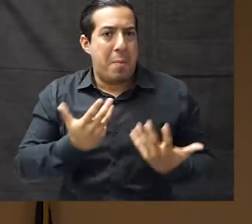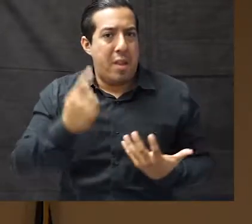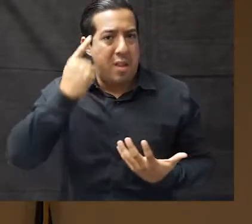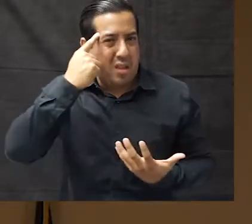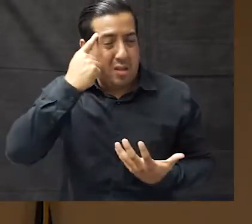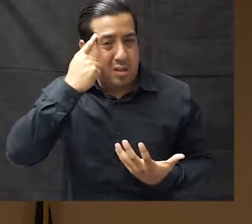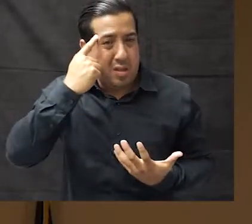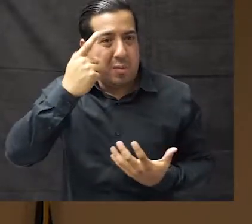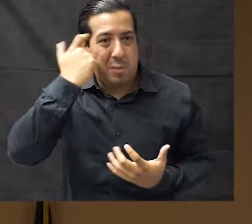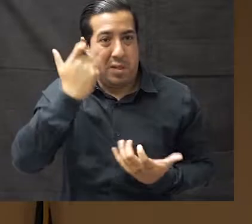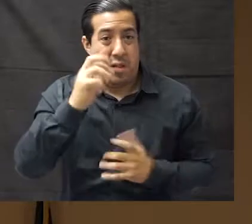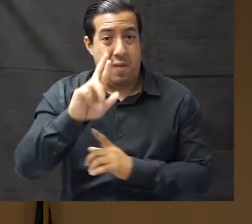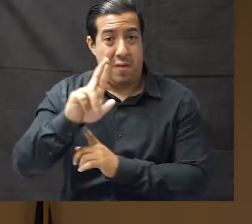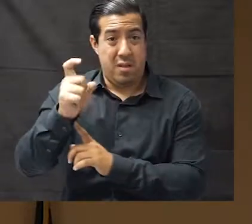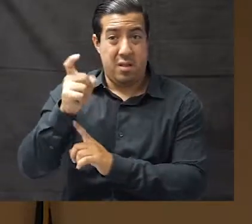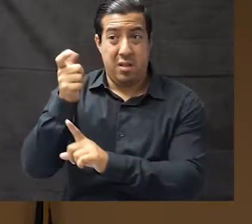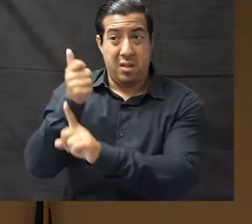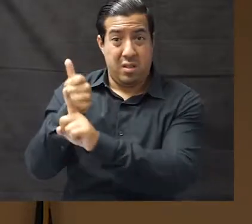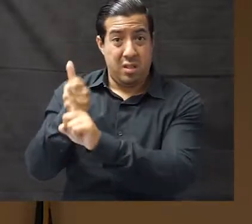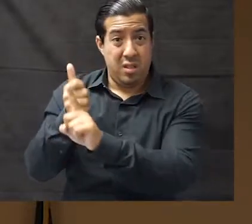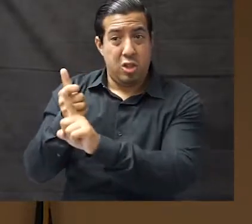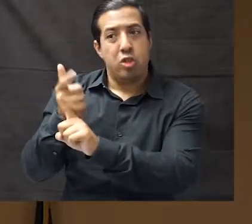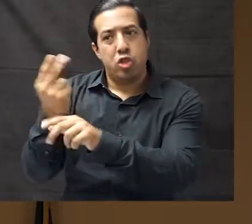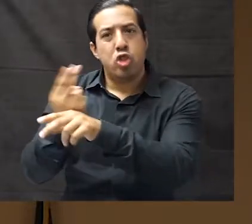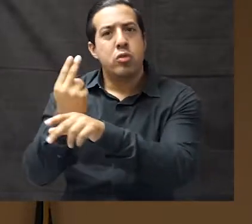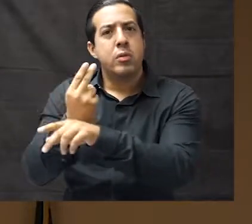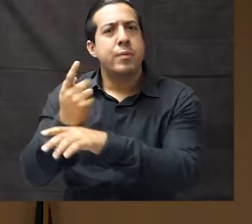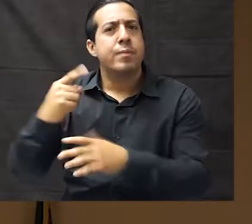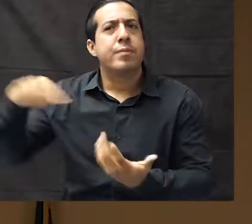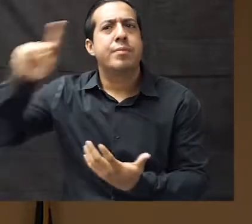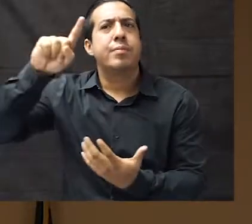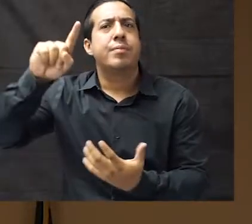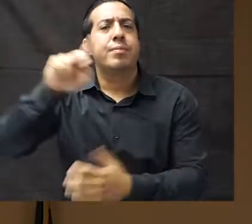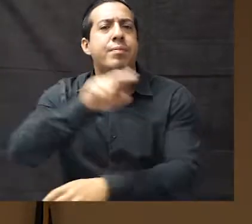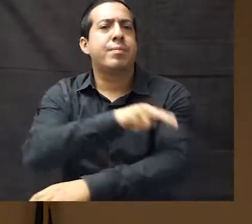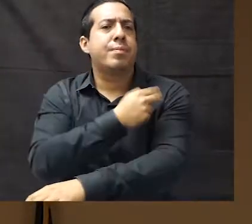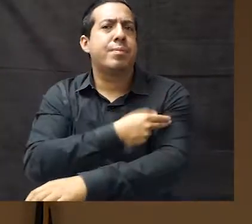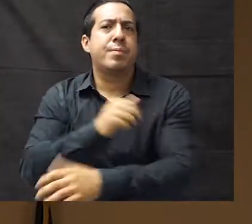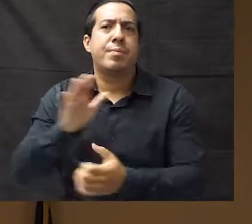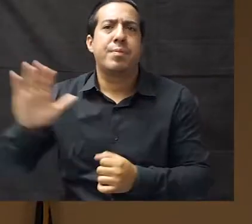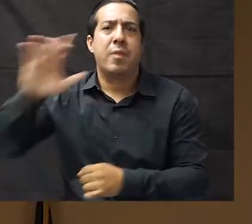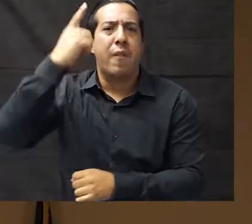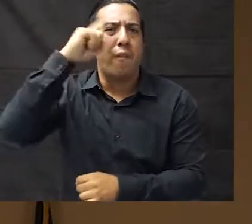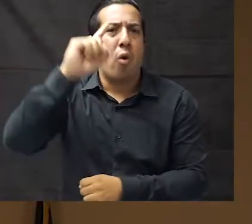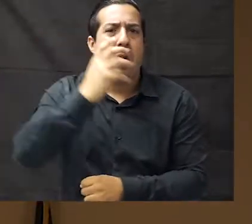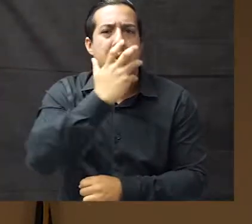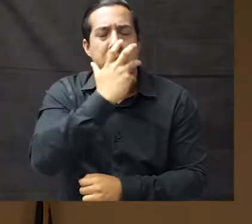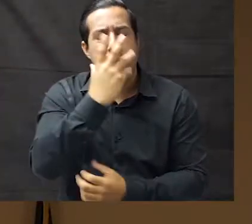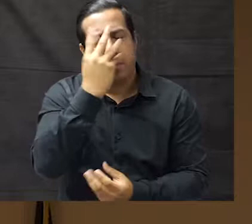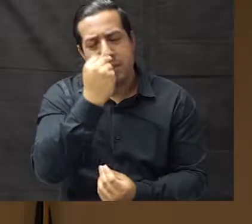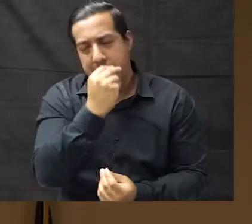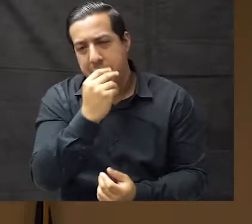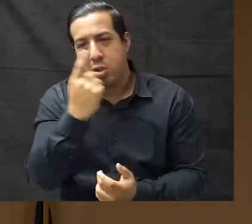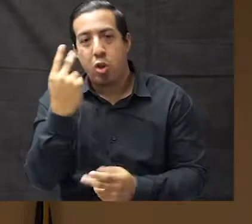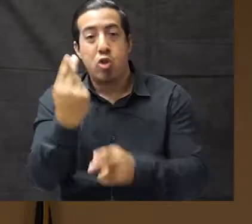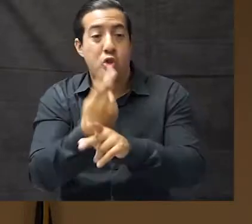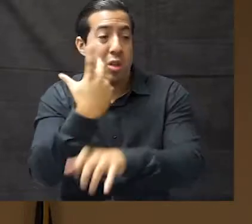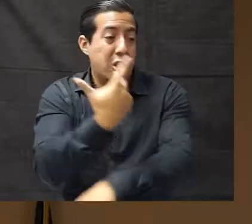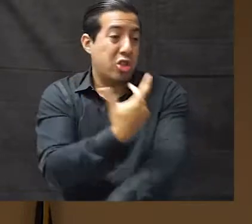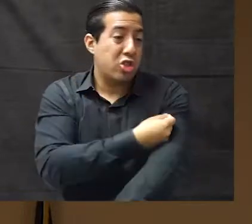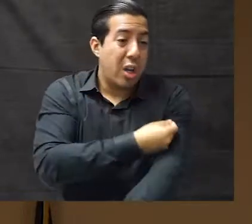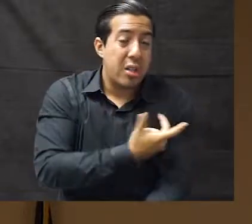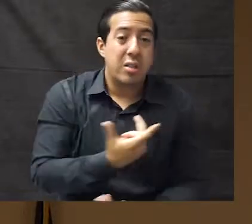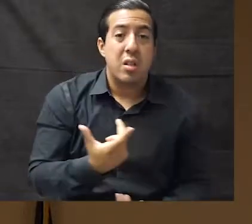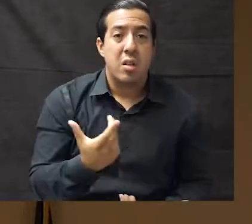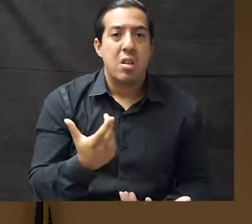available by prescription. There are lollipops and sublingual lozenges and patches in a variety of ways that people use it, particularly for breakthrough